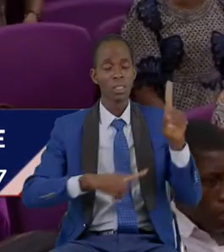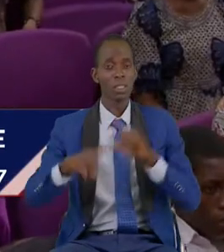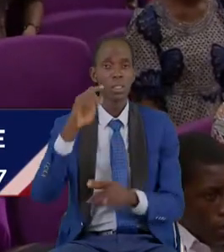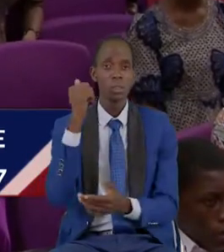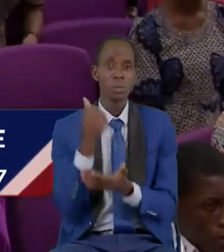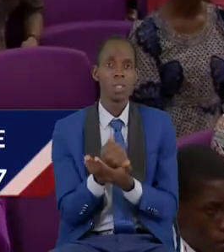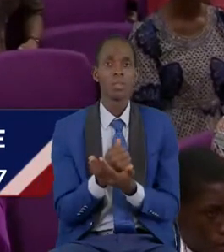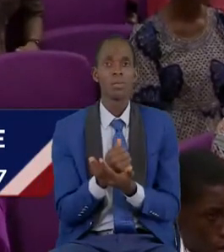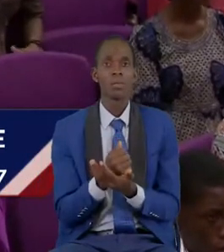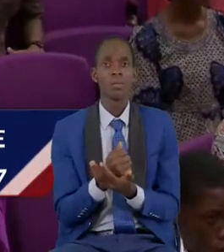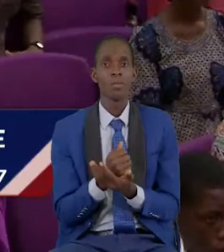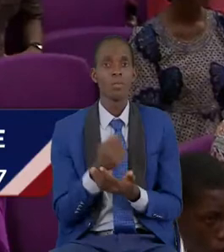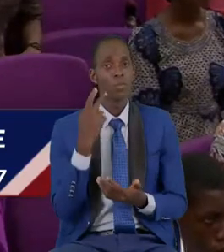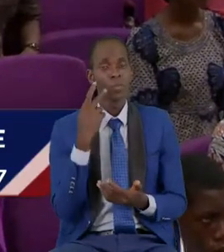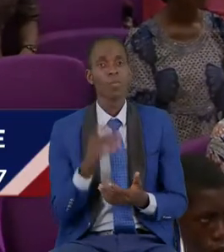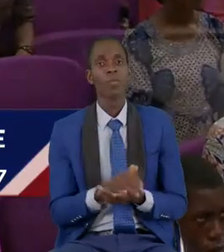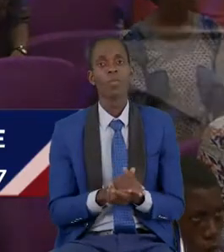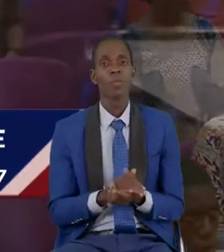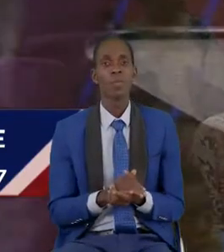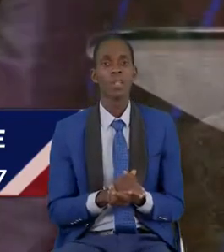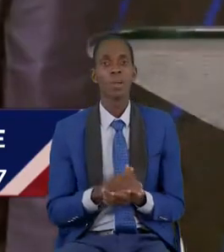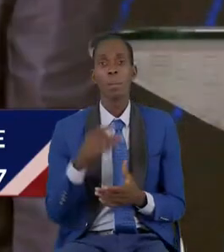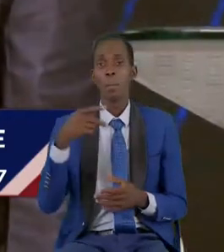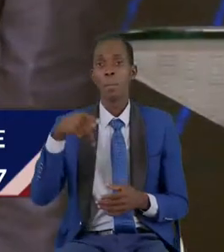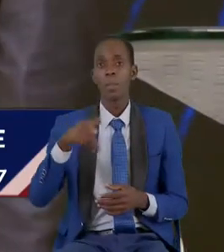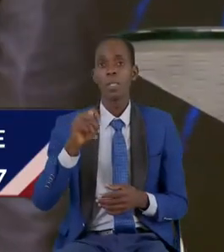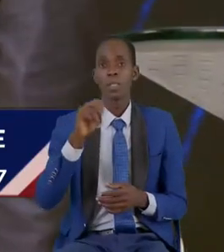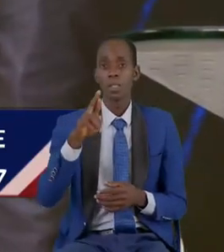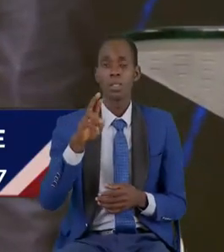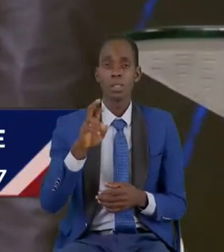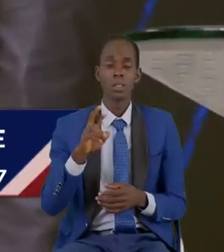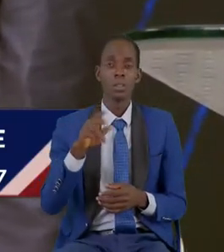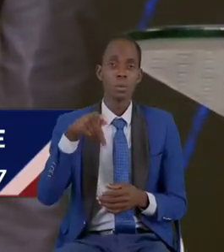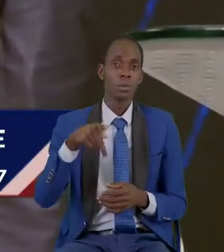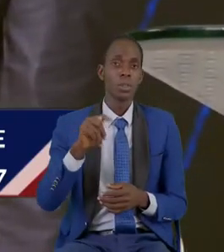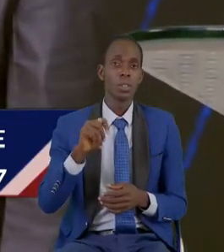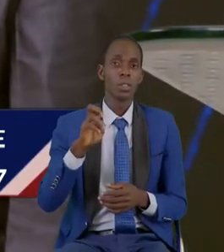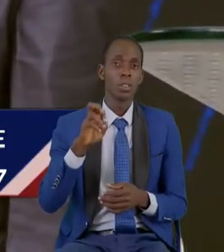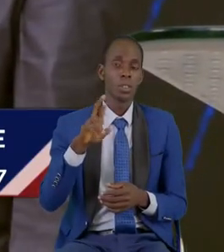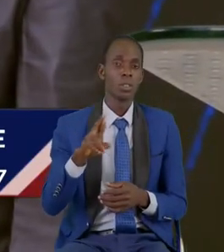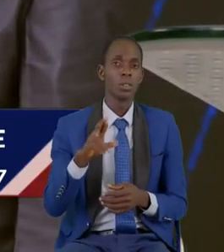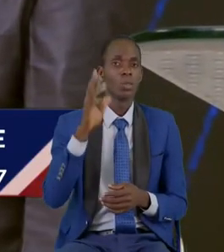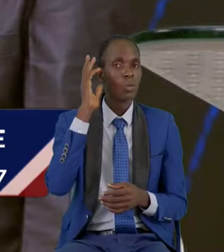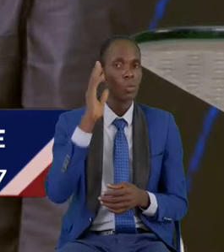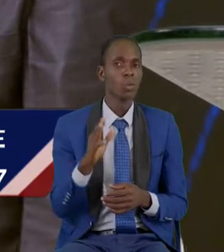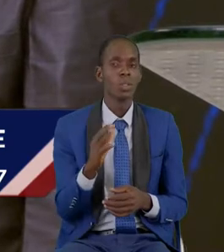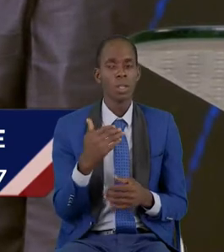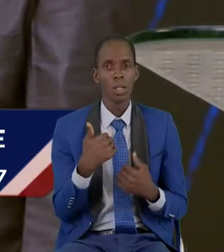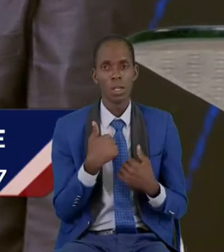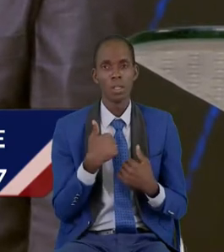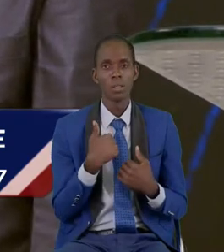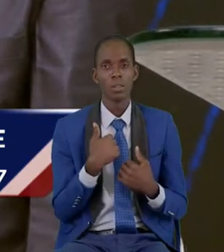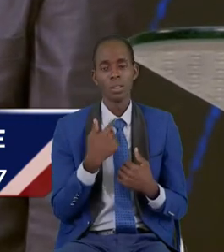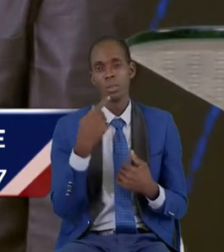You know, Peter could have then looked at Paul, and Peter could have